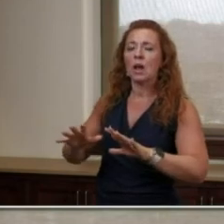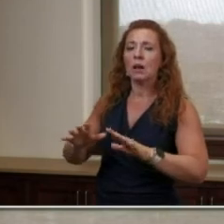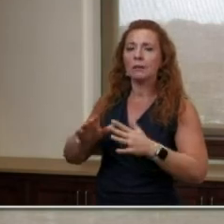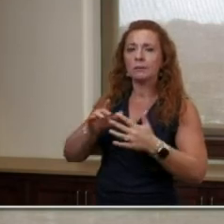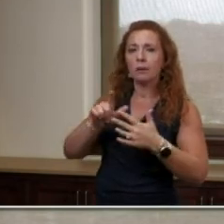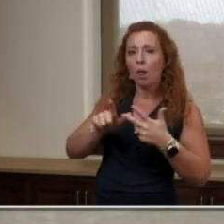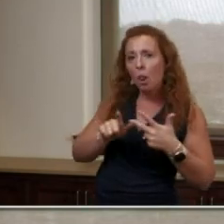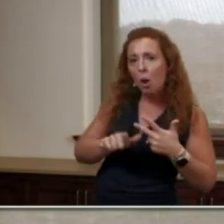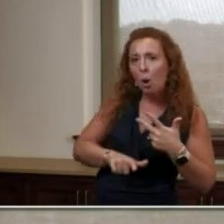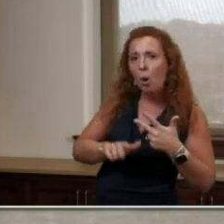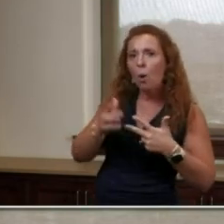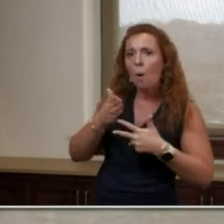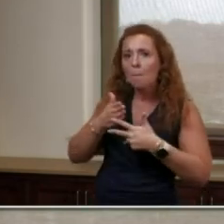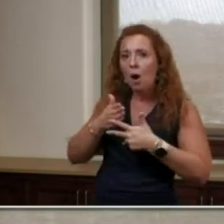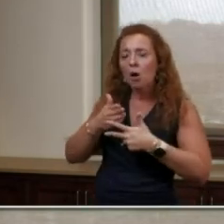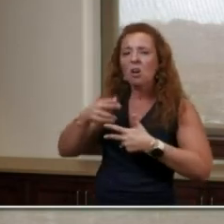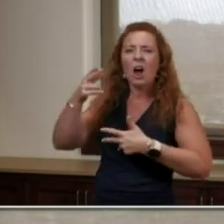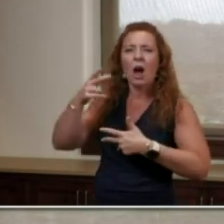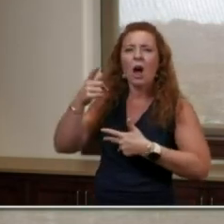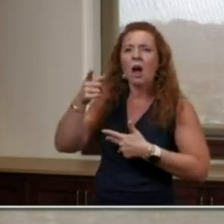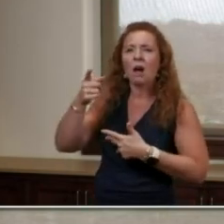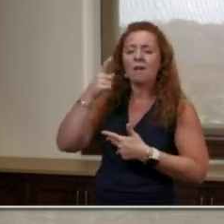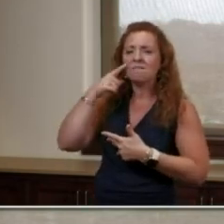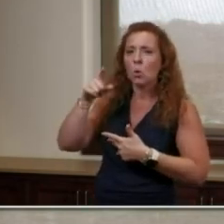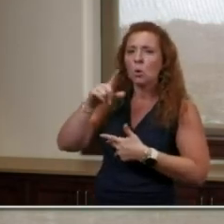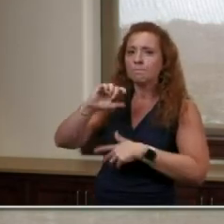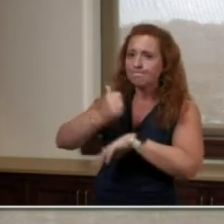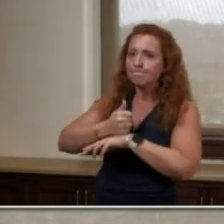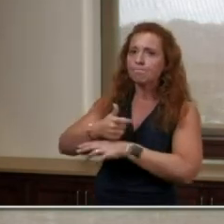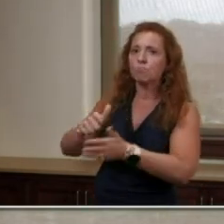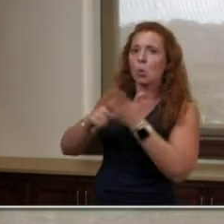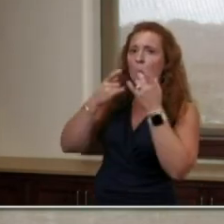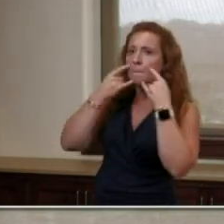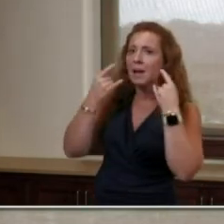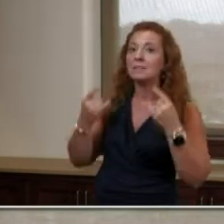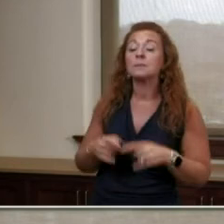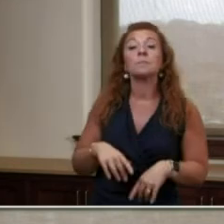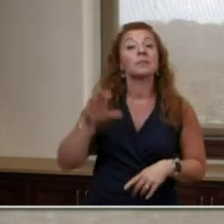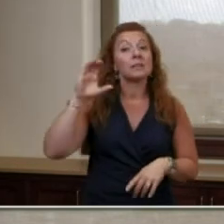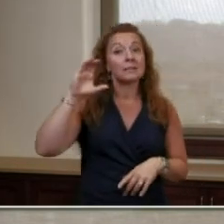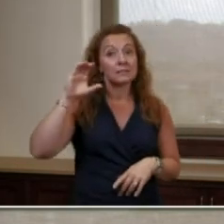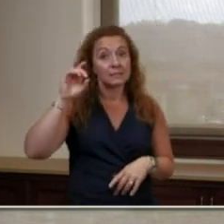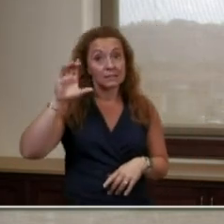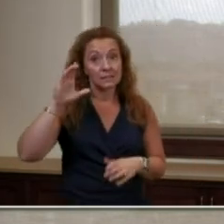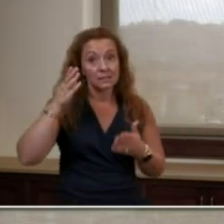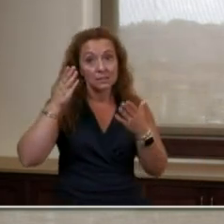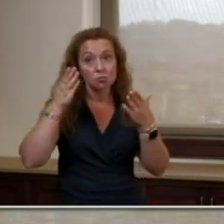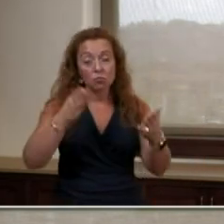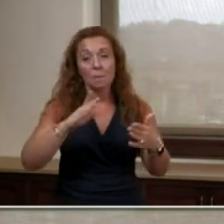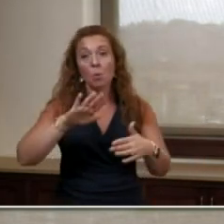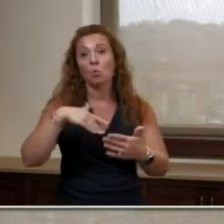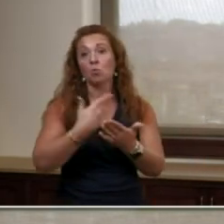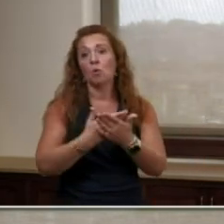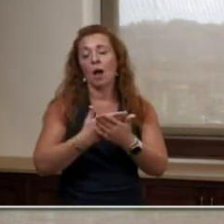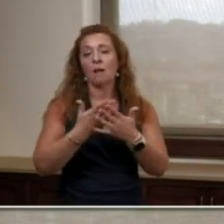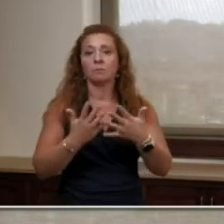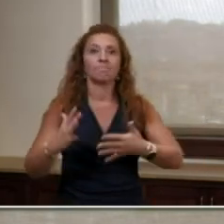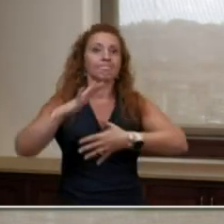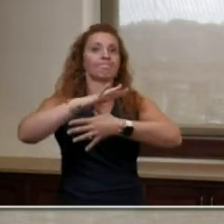for the mask guidance to apply here? So the CDC recommendations are that when you hit substantial